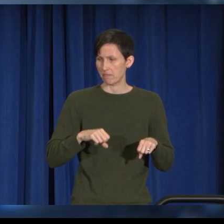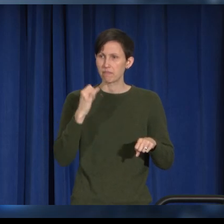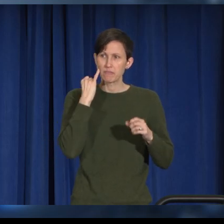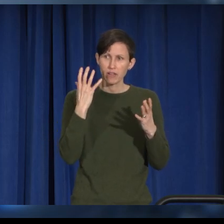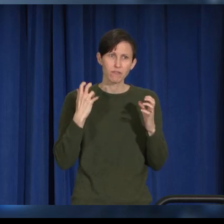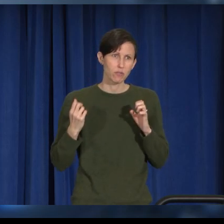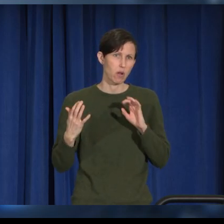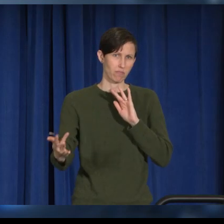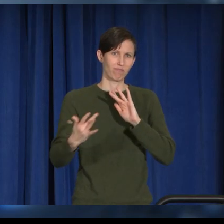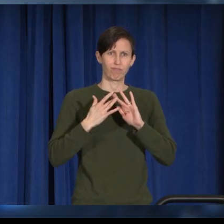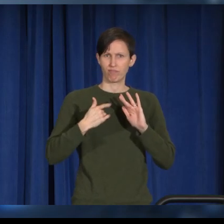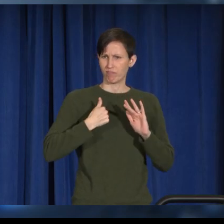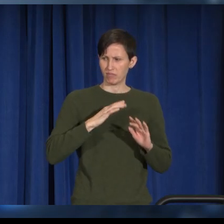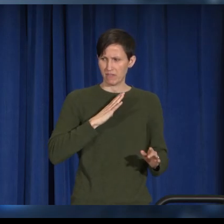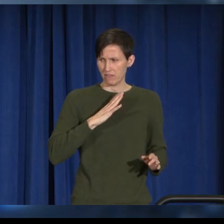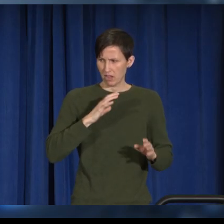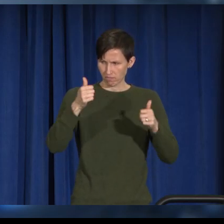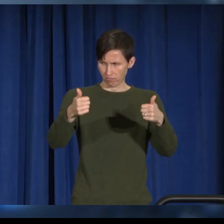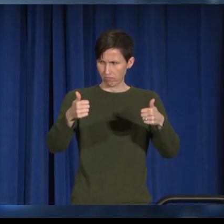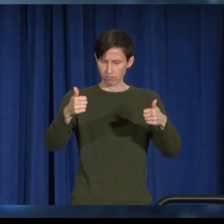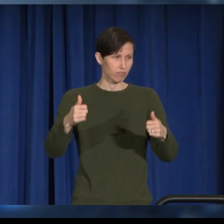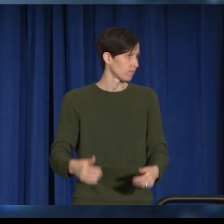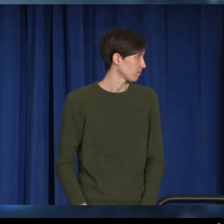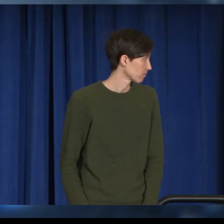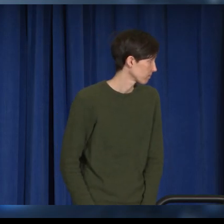people want to reach out to me as well.